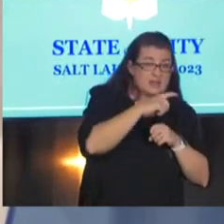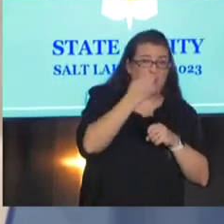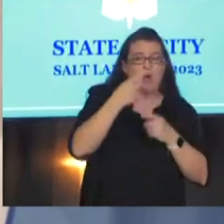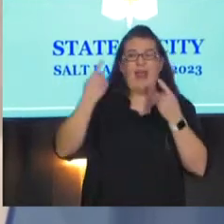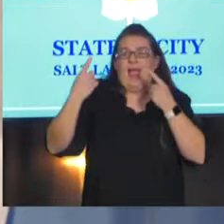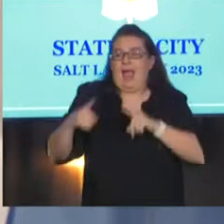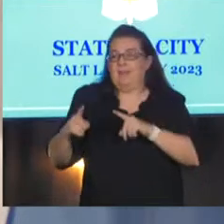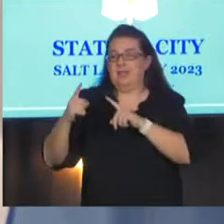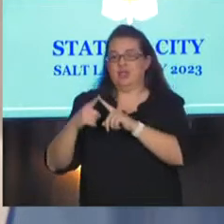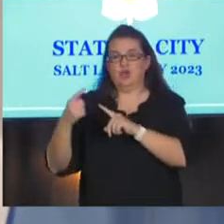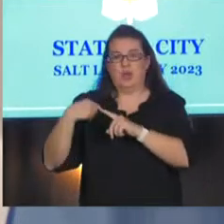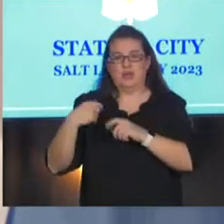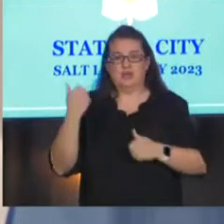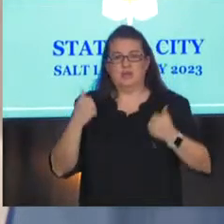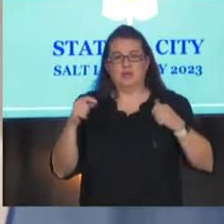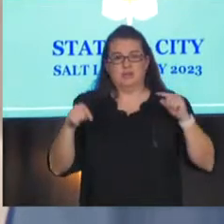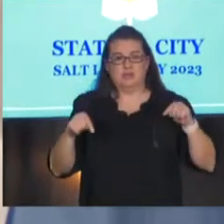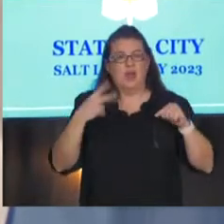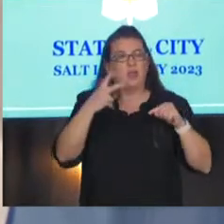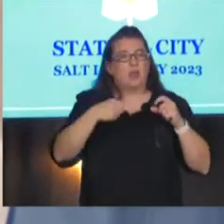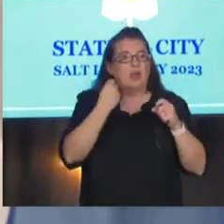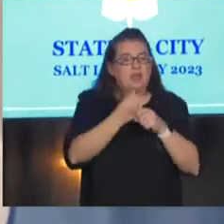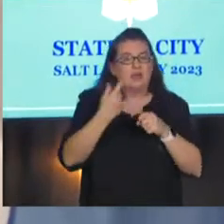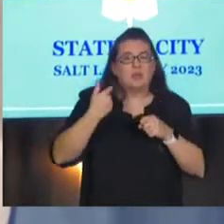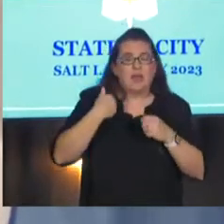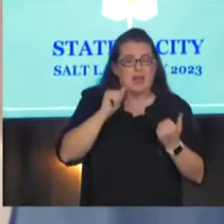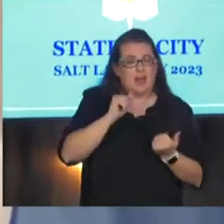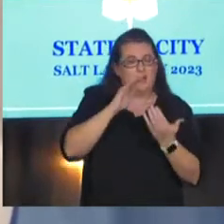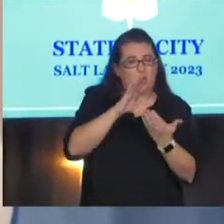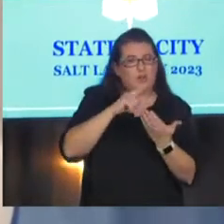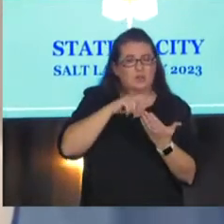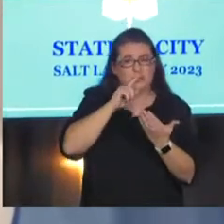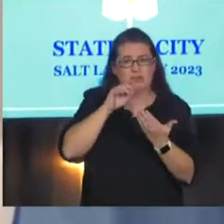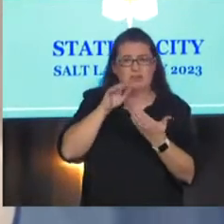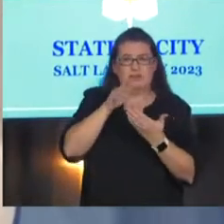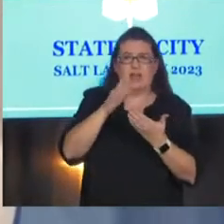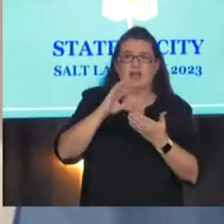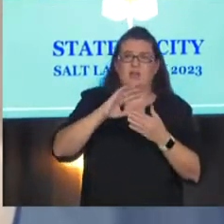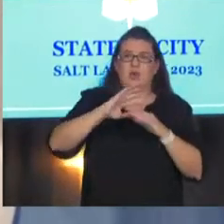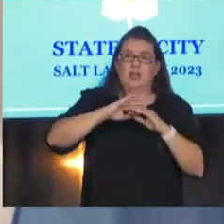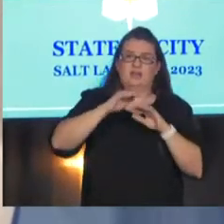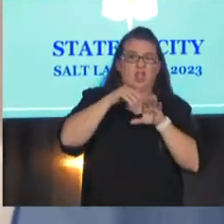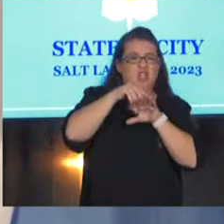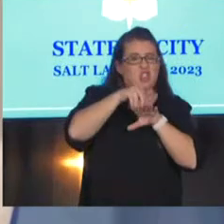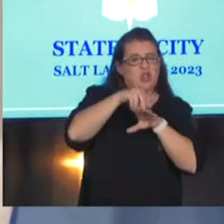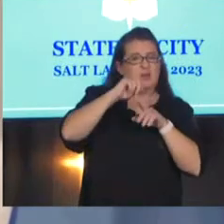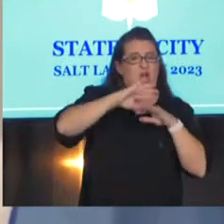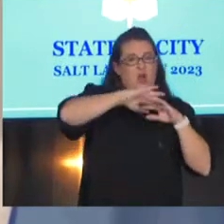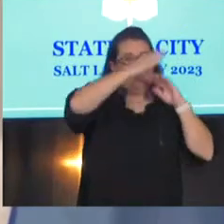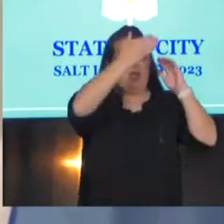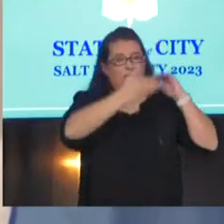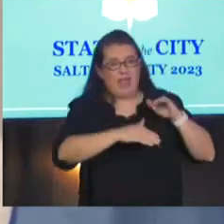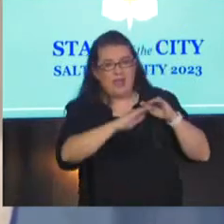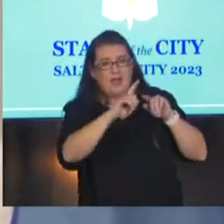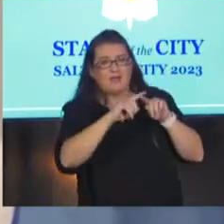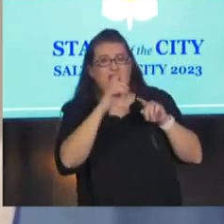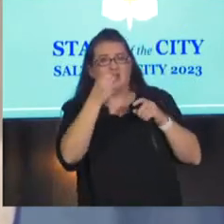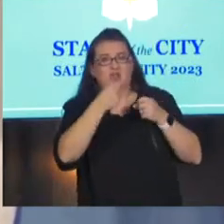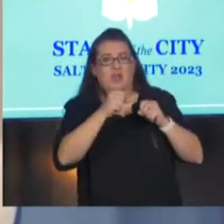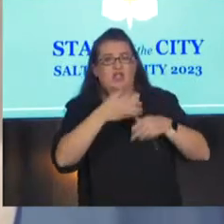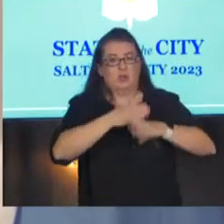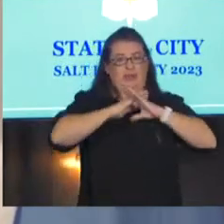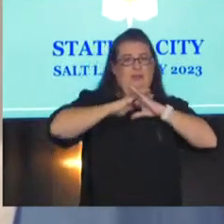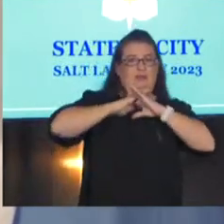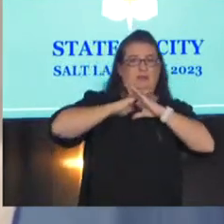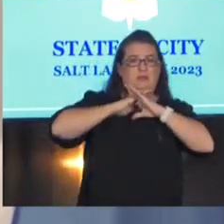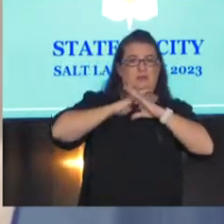For 3 years, we've executed a strategy that's more akin to surfing a wave rather than futilely trying to hold it back.